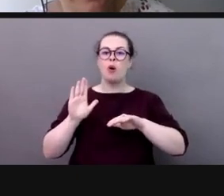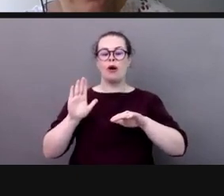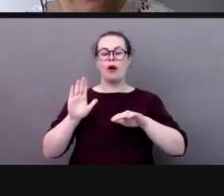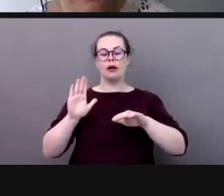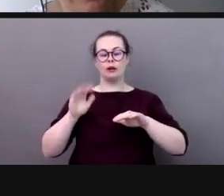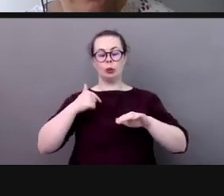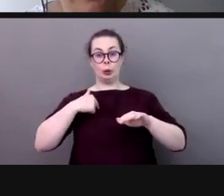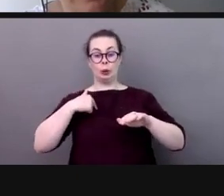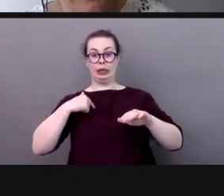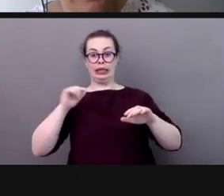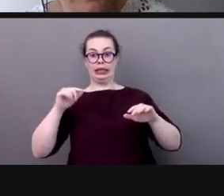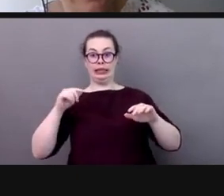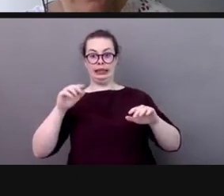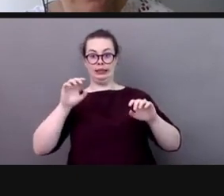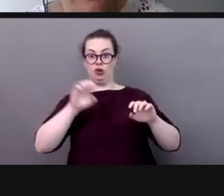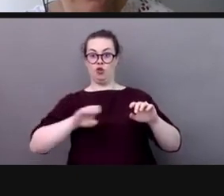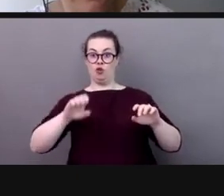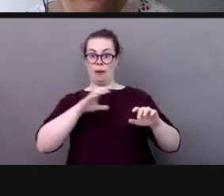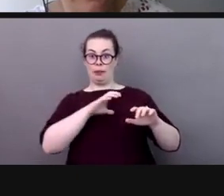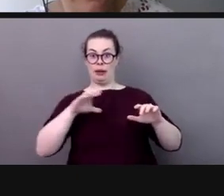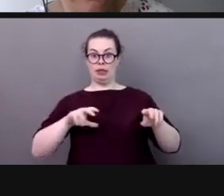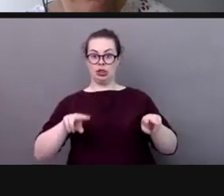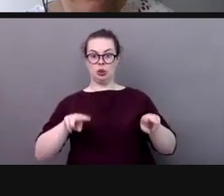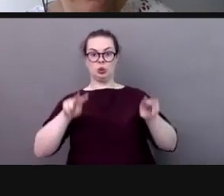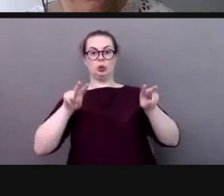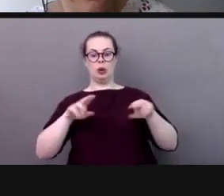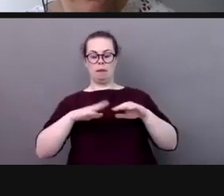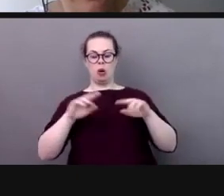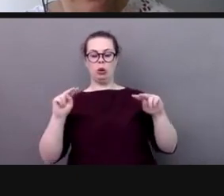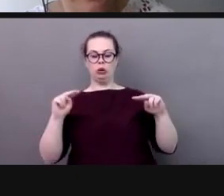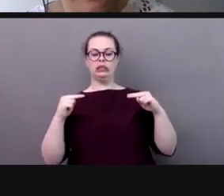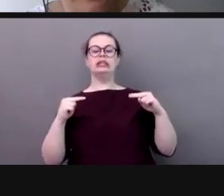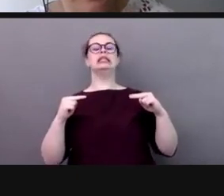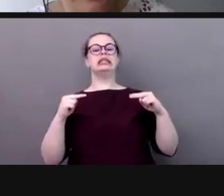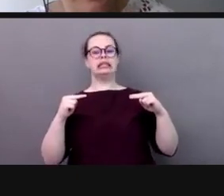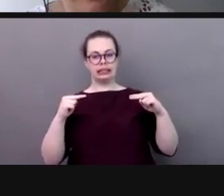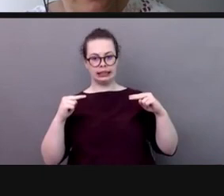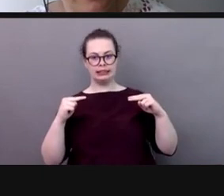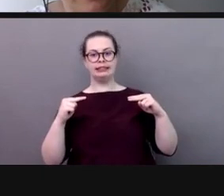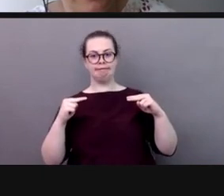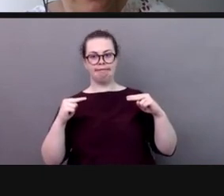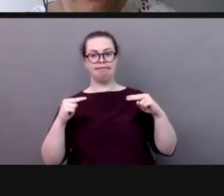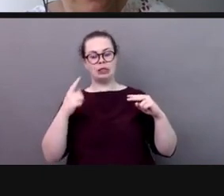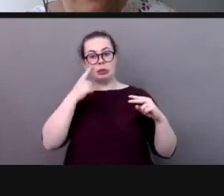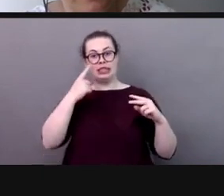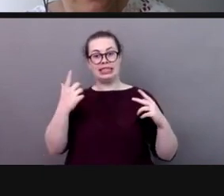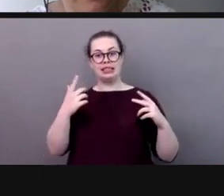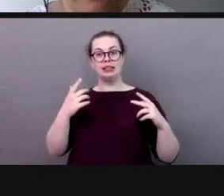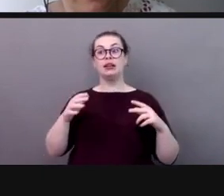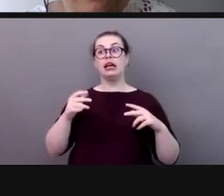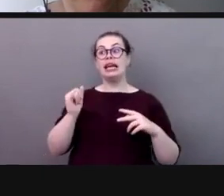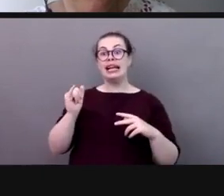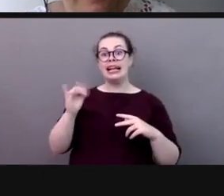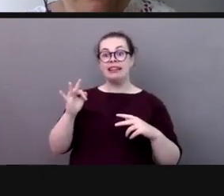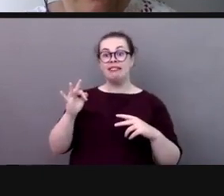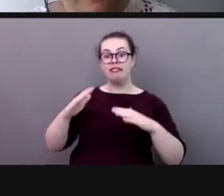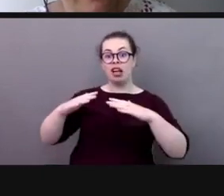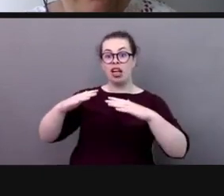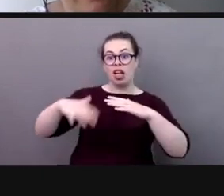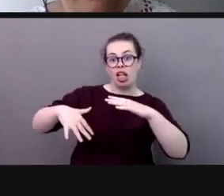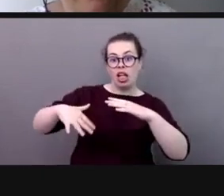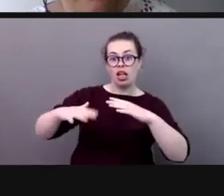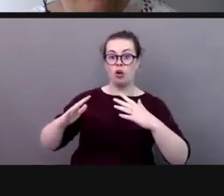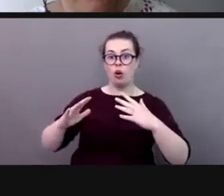really making this, having those risk assessments, overall,